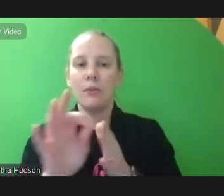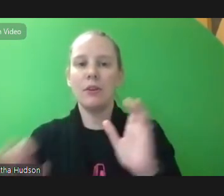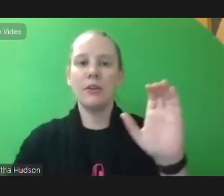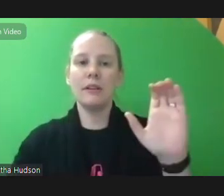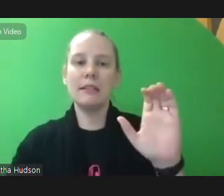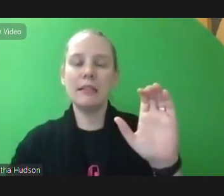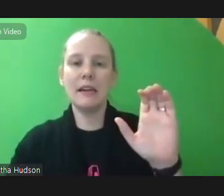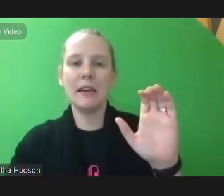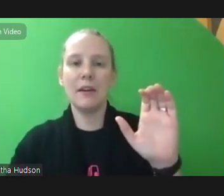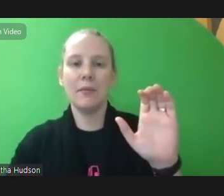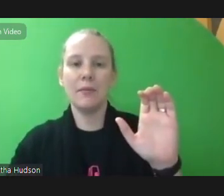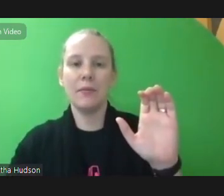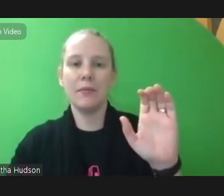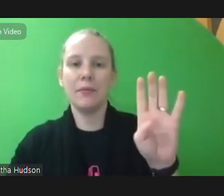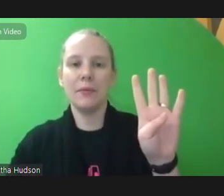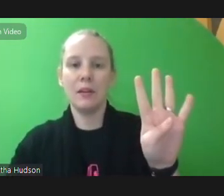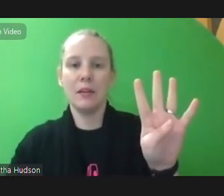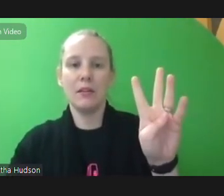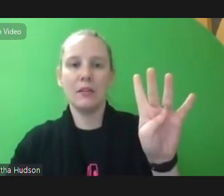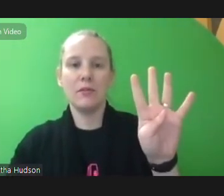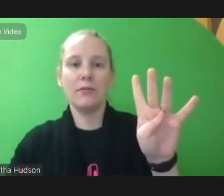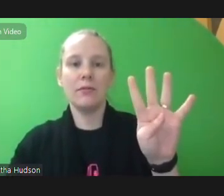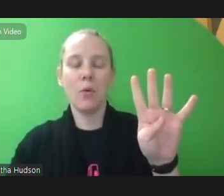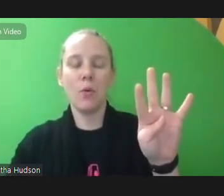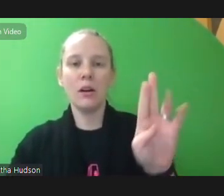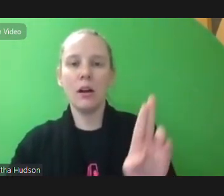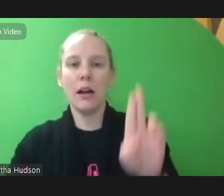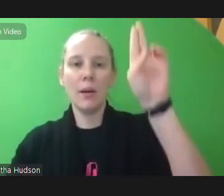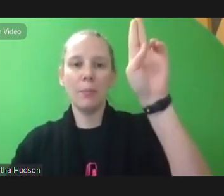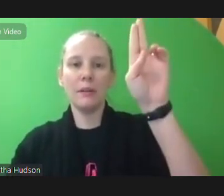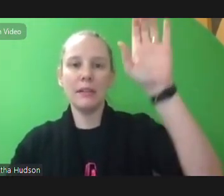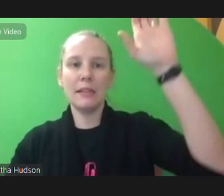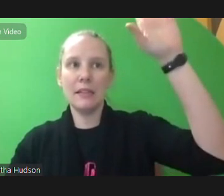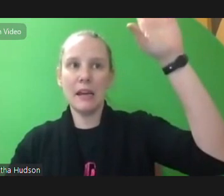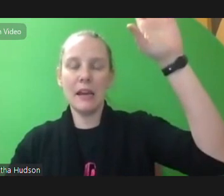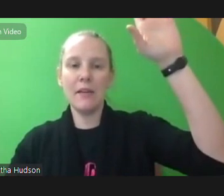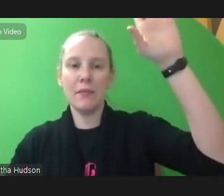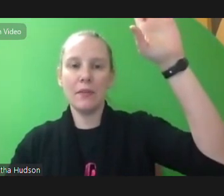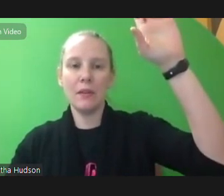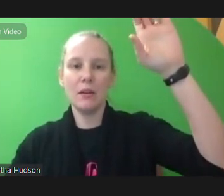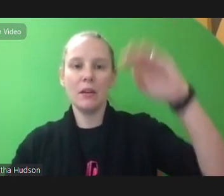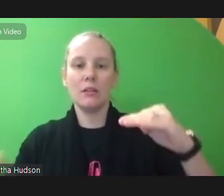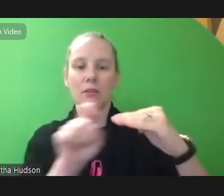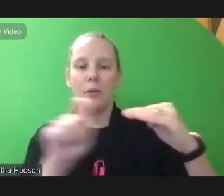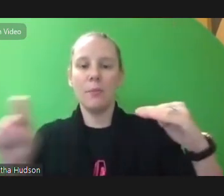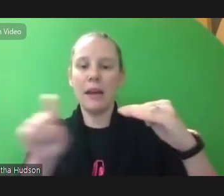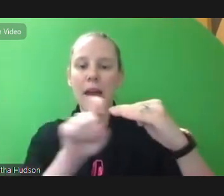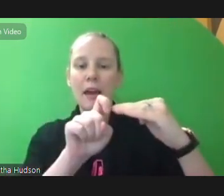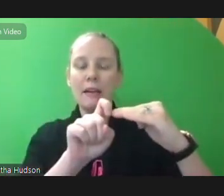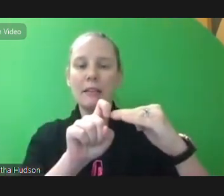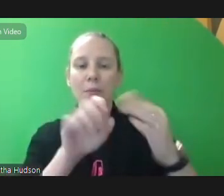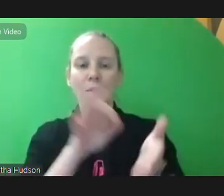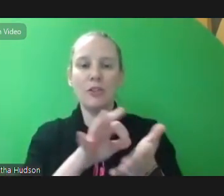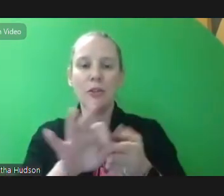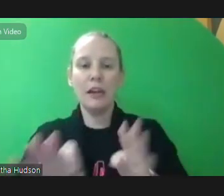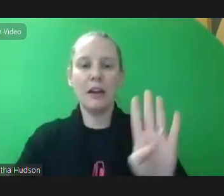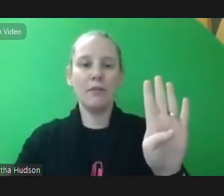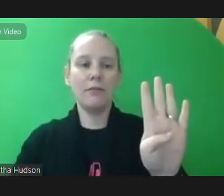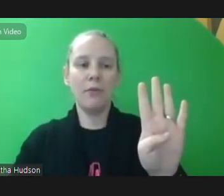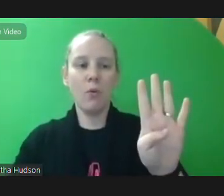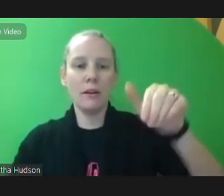So now we're doing C. It's 4 up to C. So from my X, I'm going